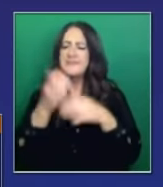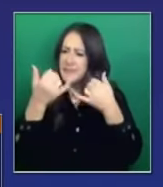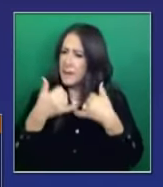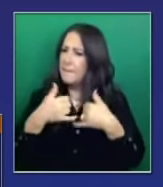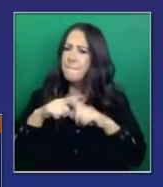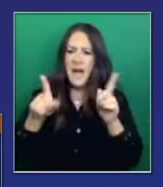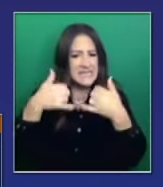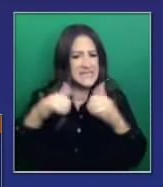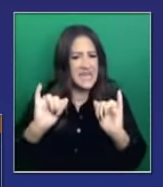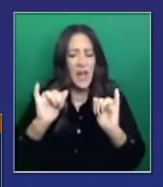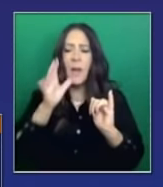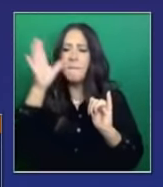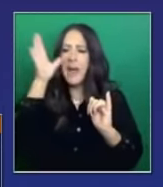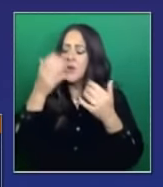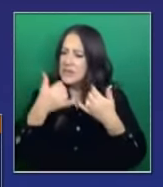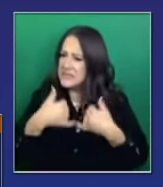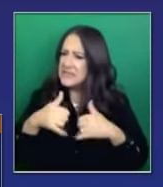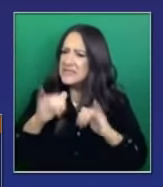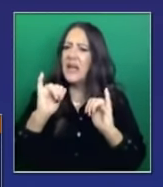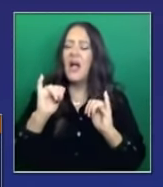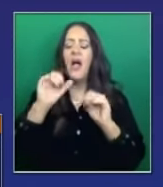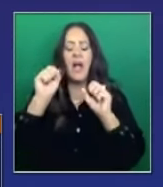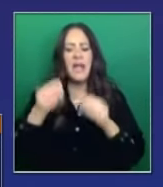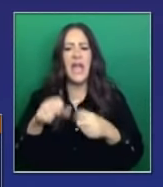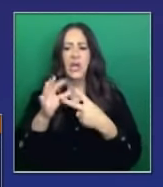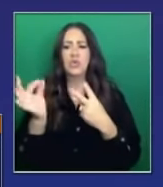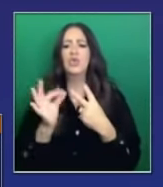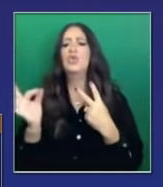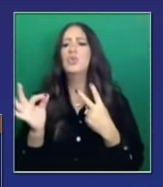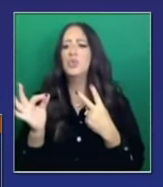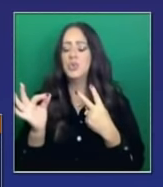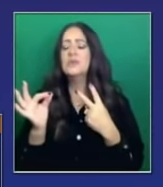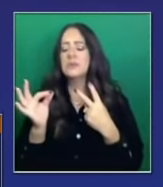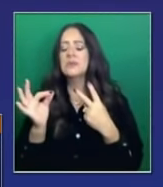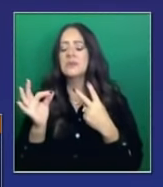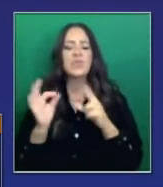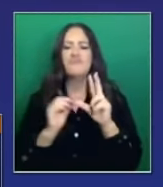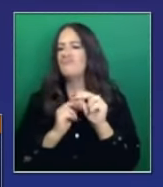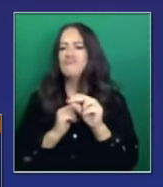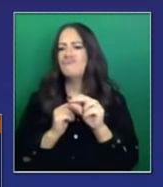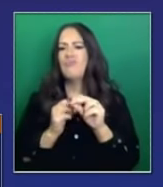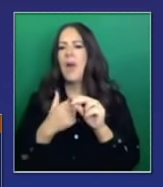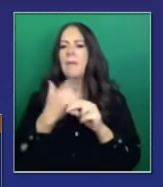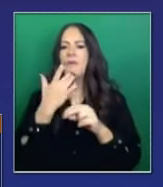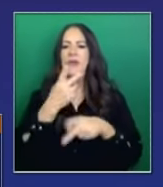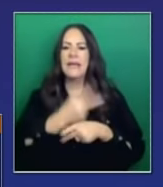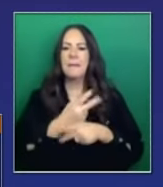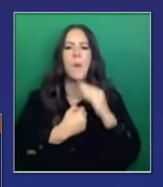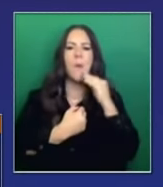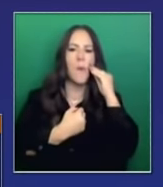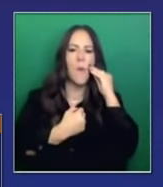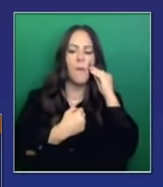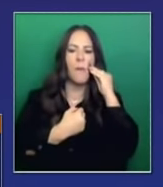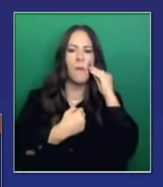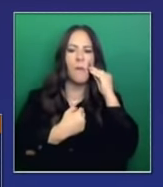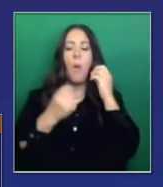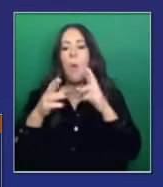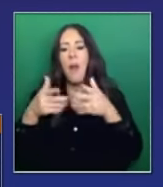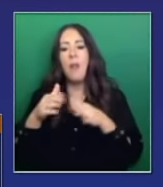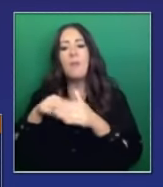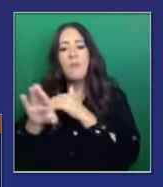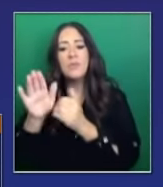of trepidation, we recognize that, a lot of anxiety about going back into the classroom, which one has to clearly acknowledge, not just for our teachers,